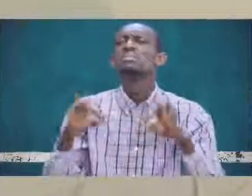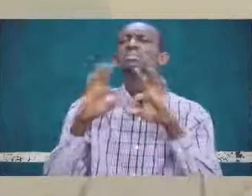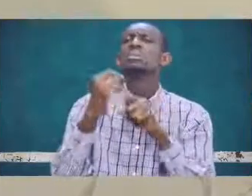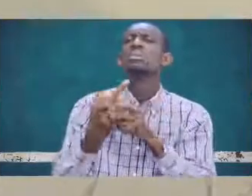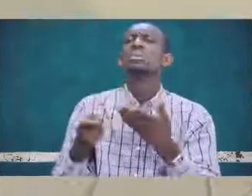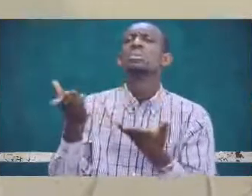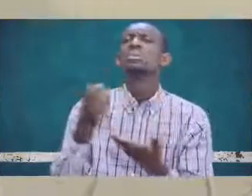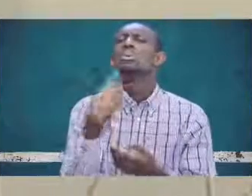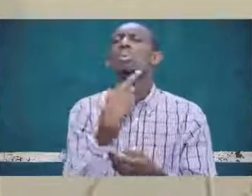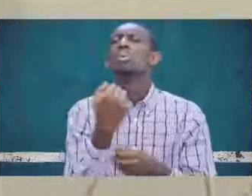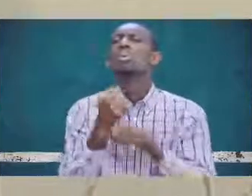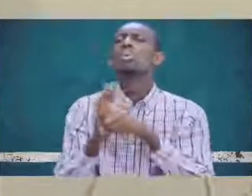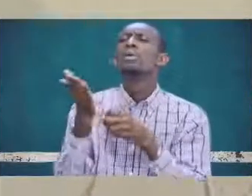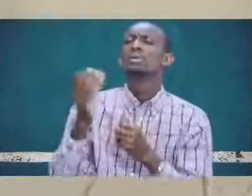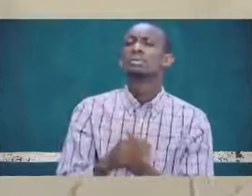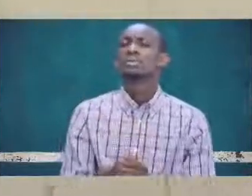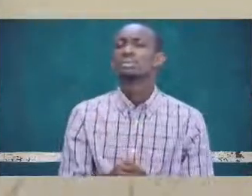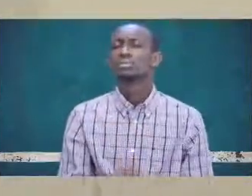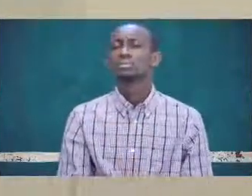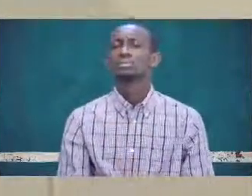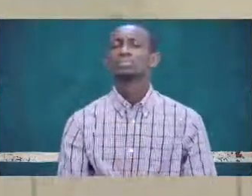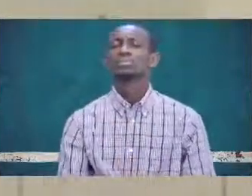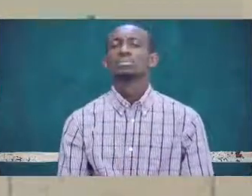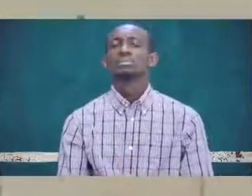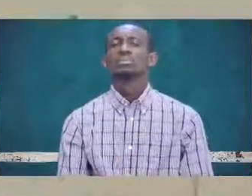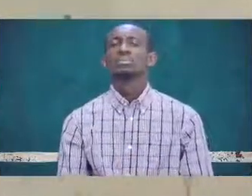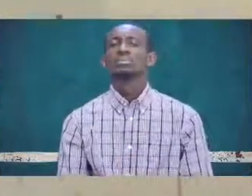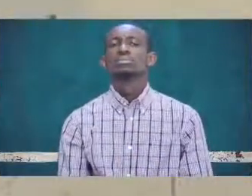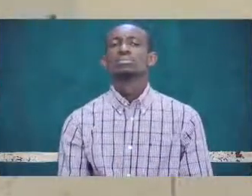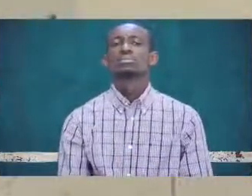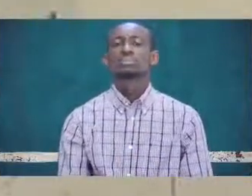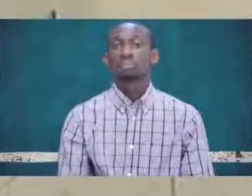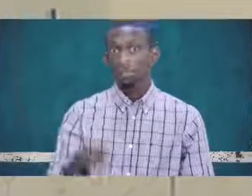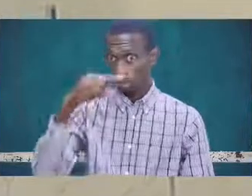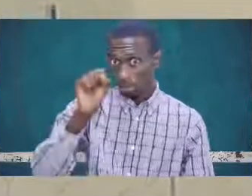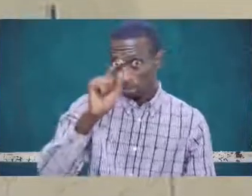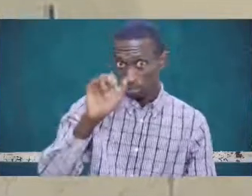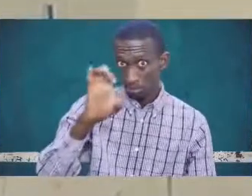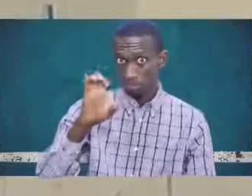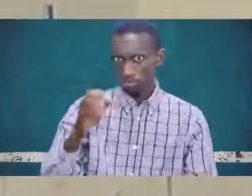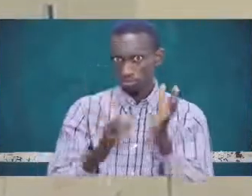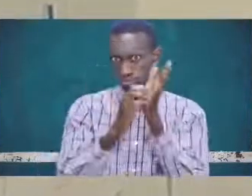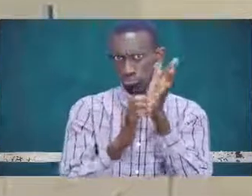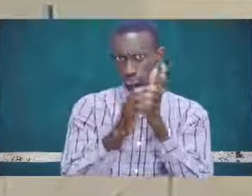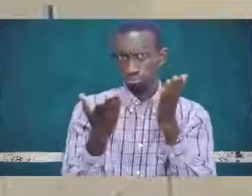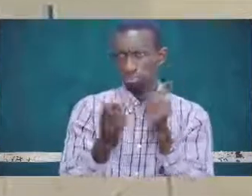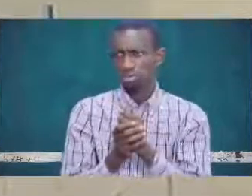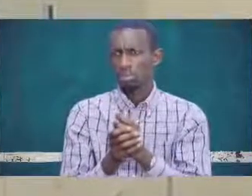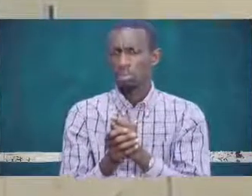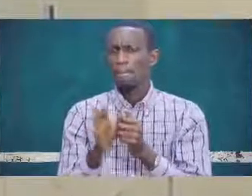that makes up the gastric juice? I can say the gastric juice is made up of what you